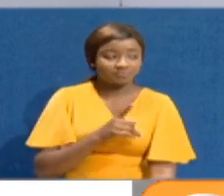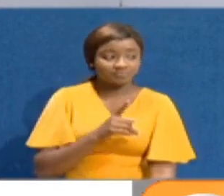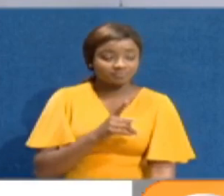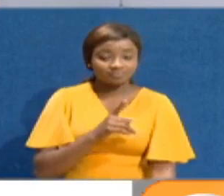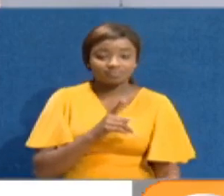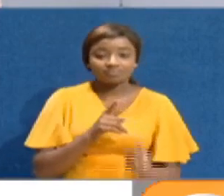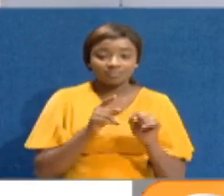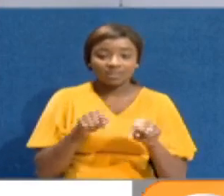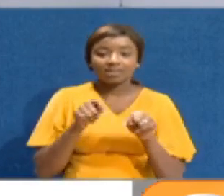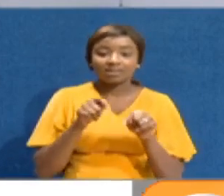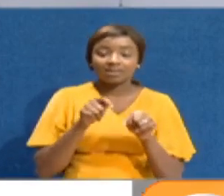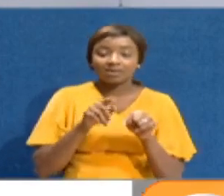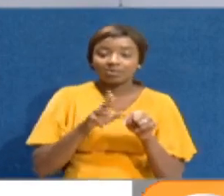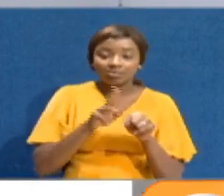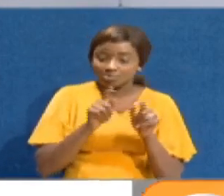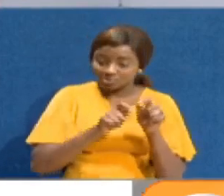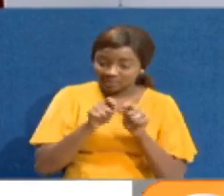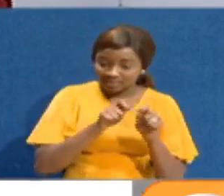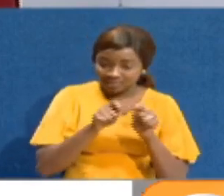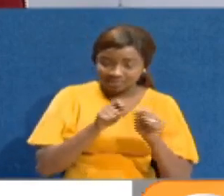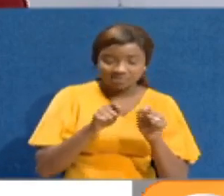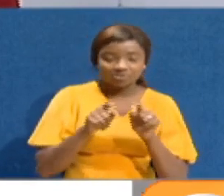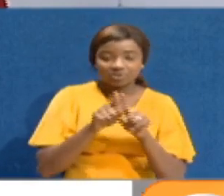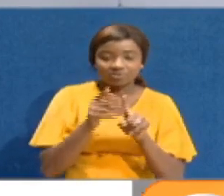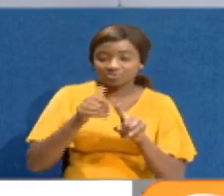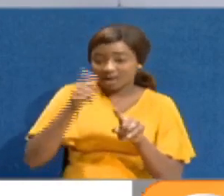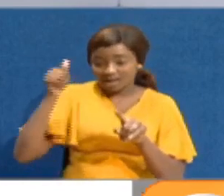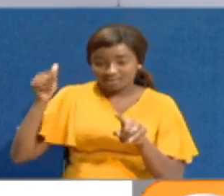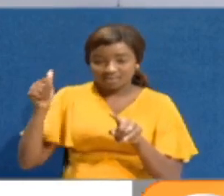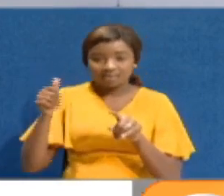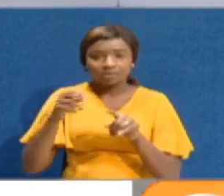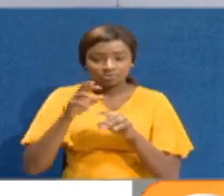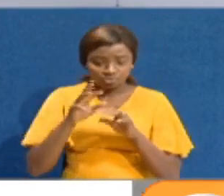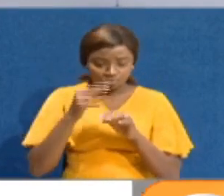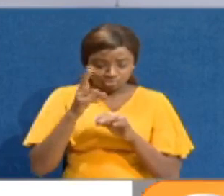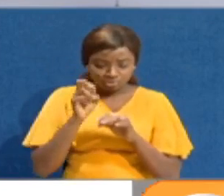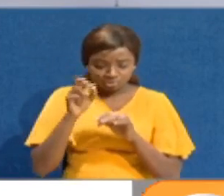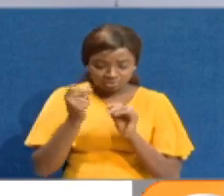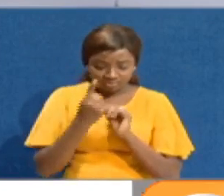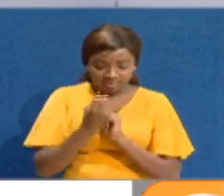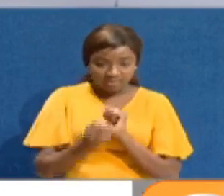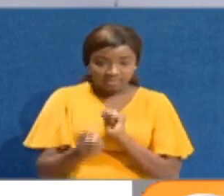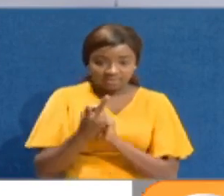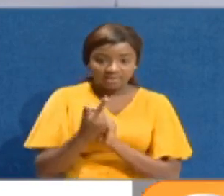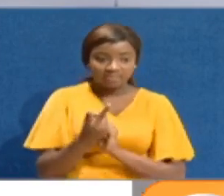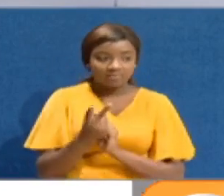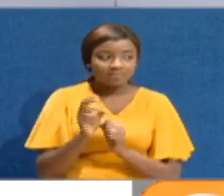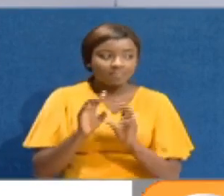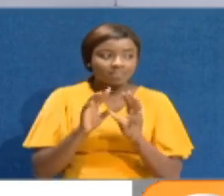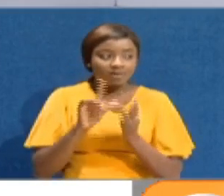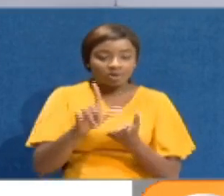this administration and the previous one. This total public debt as at 2020 December is